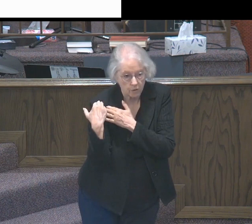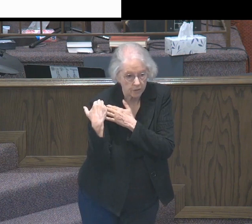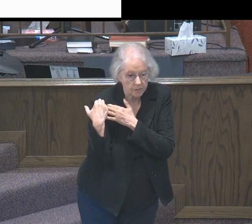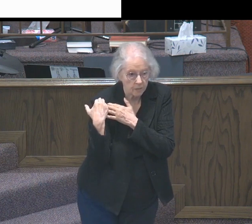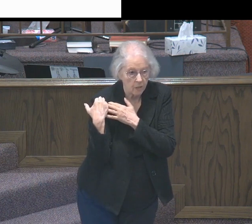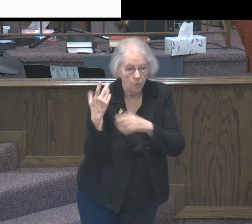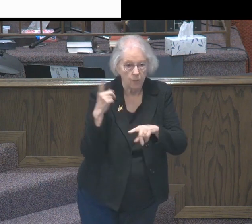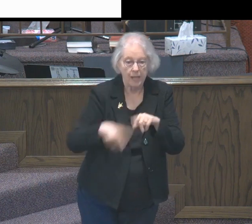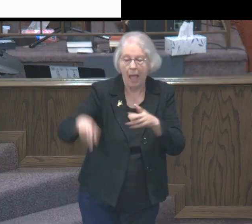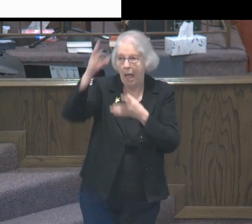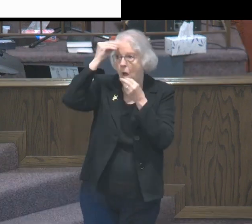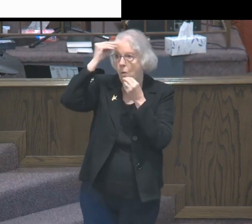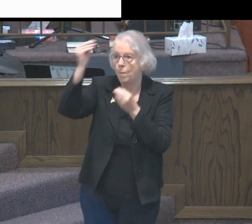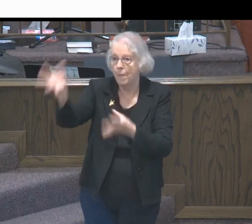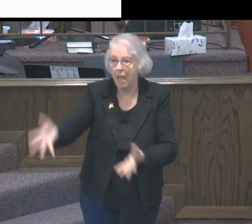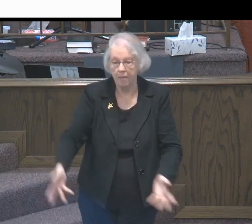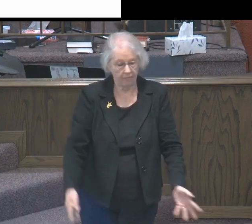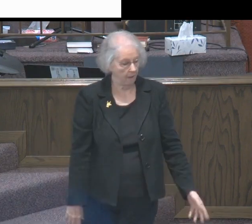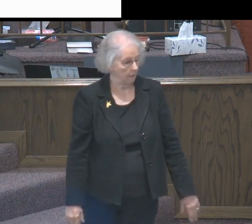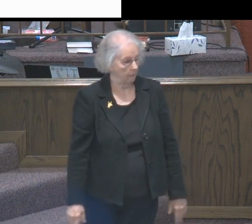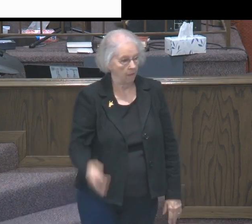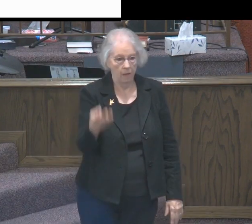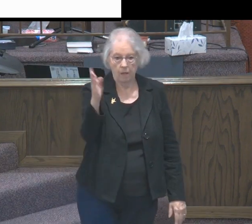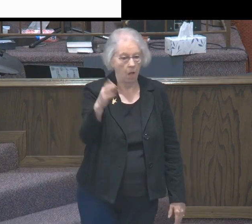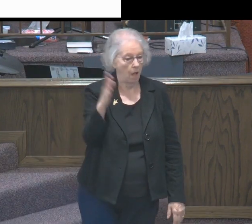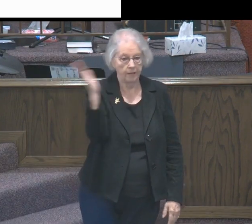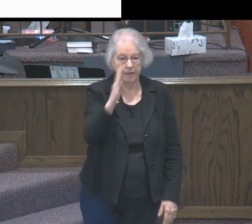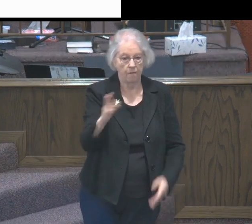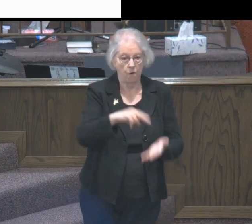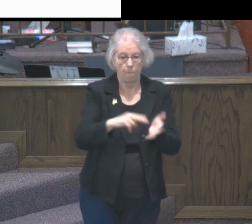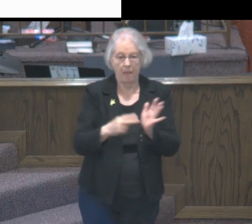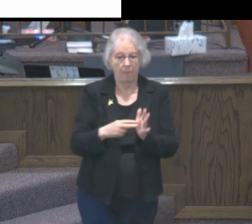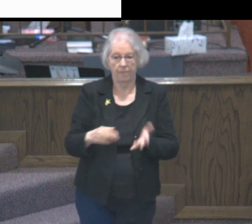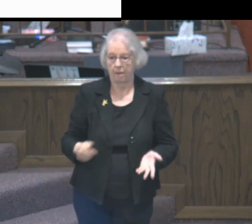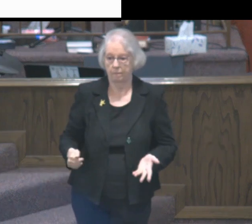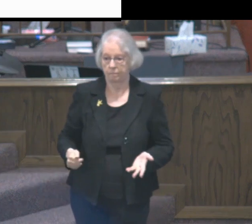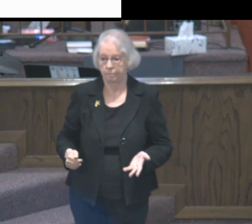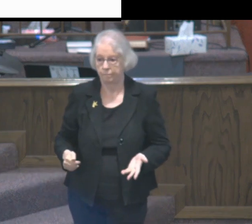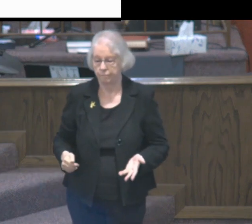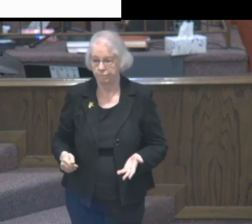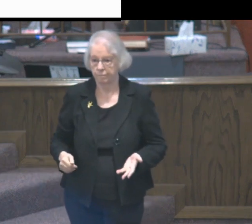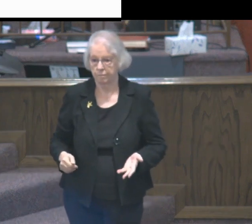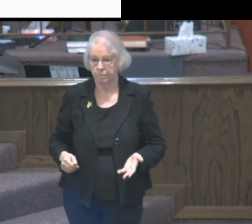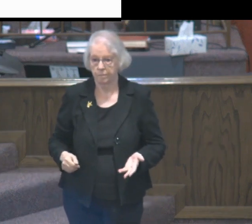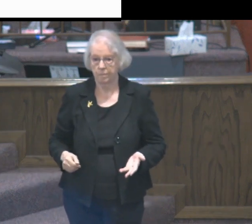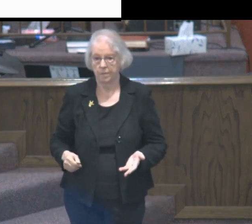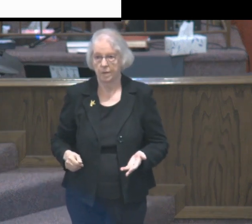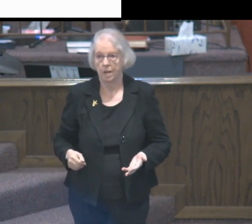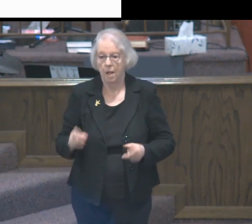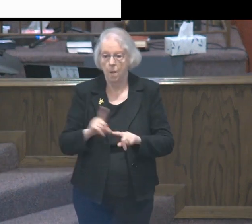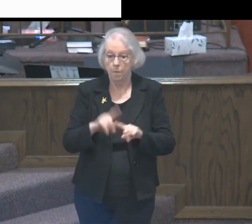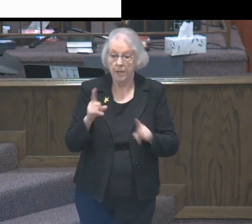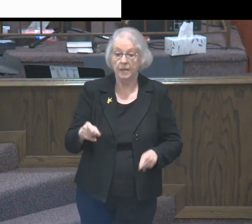If you read the Torah or the Pentateuch, there you don't get a lot of detail